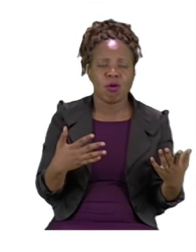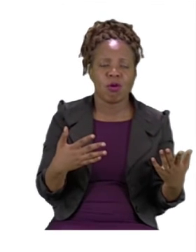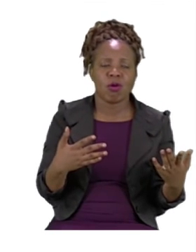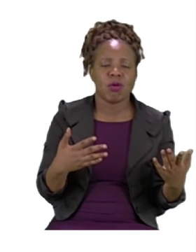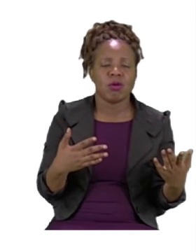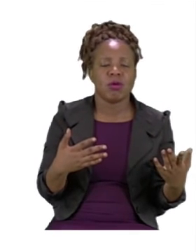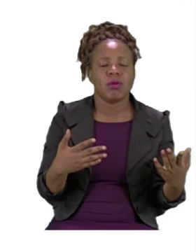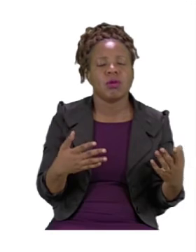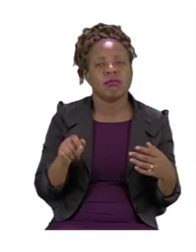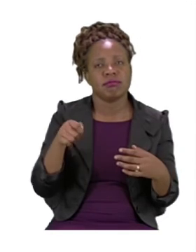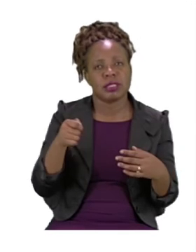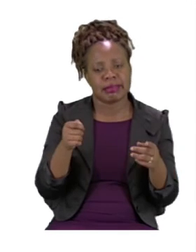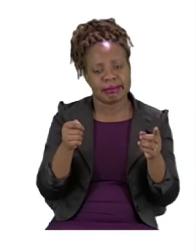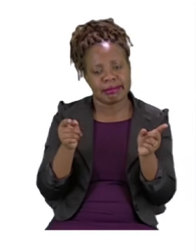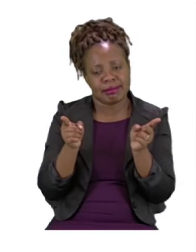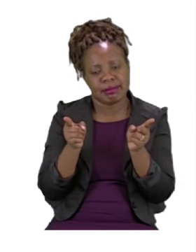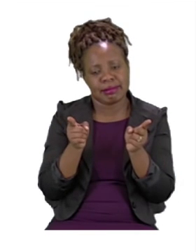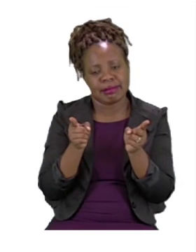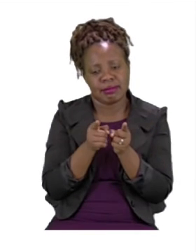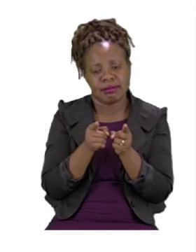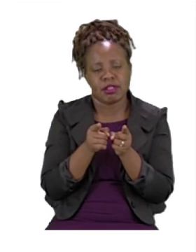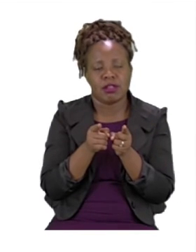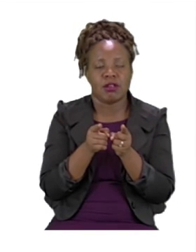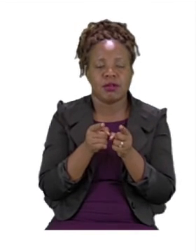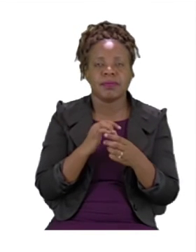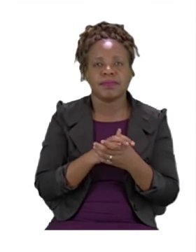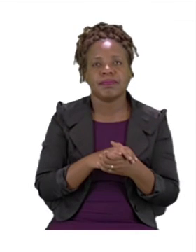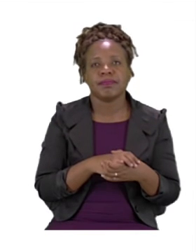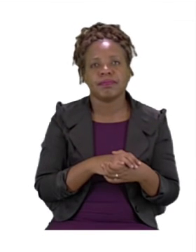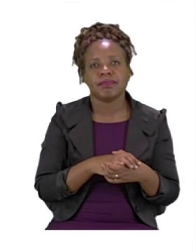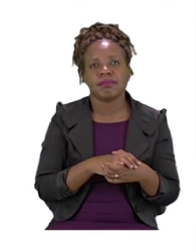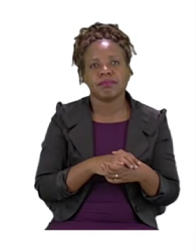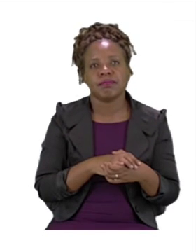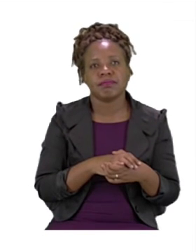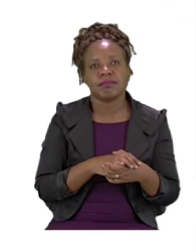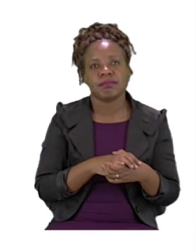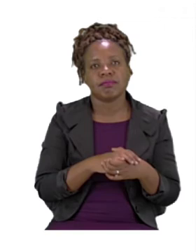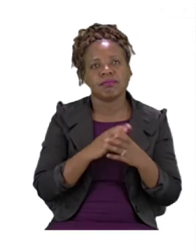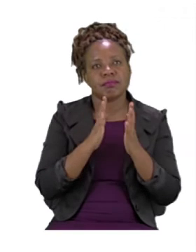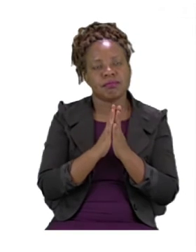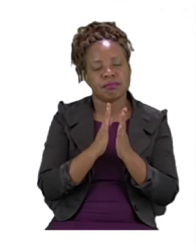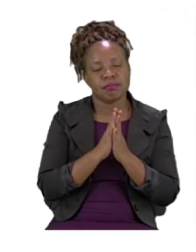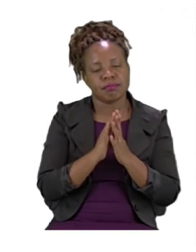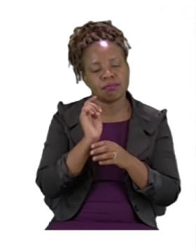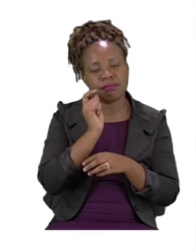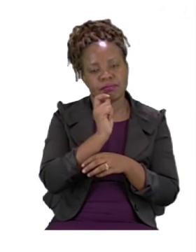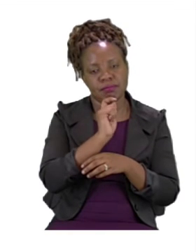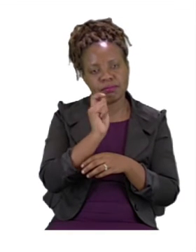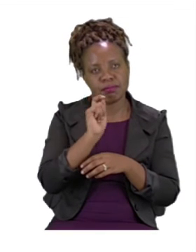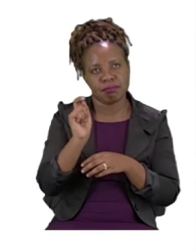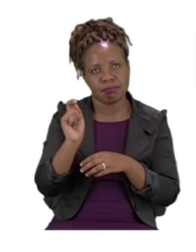it shorter than the paper plane? I would like you to please write your answer on